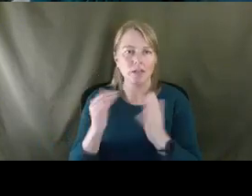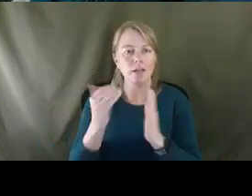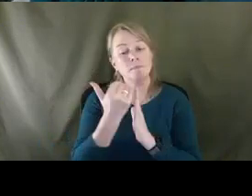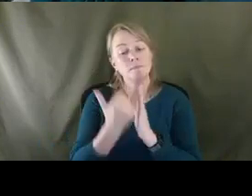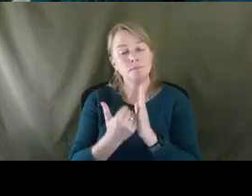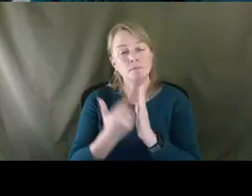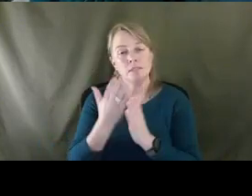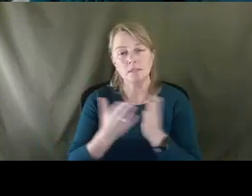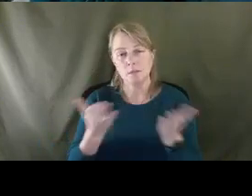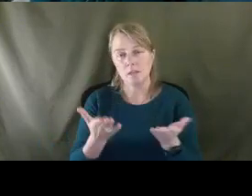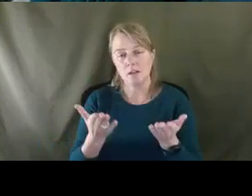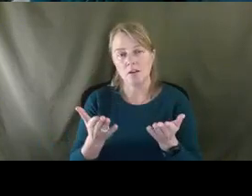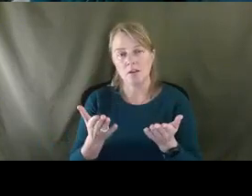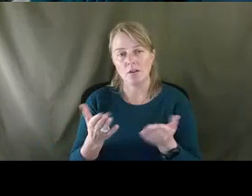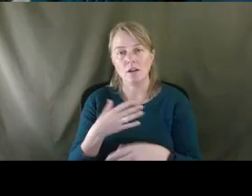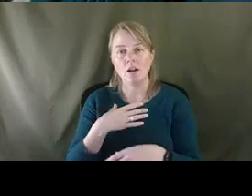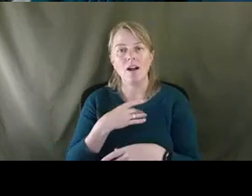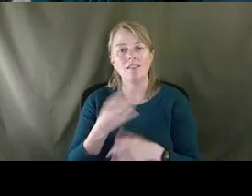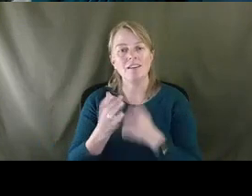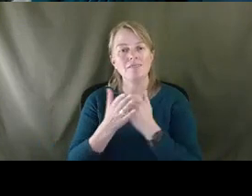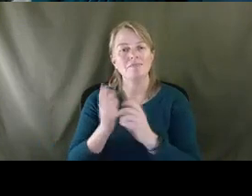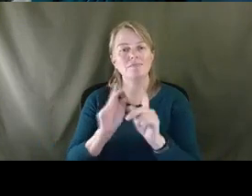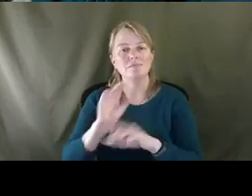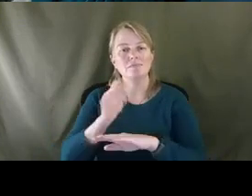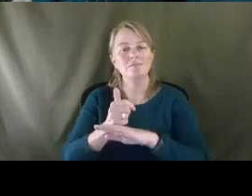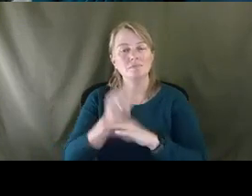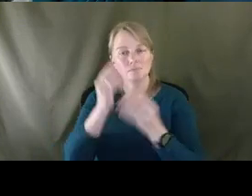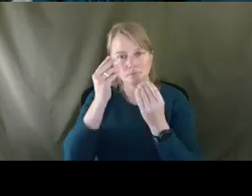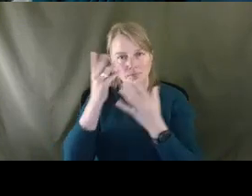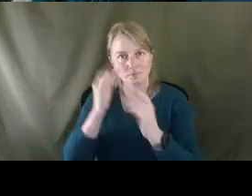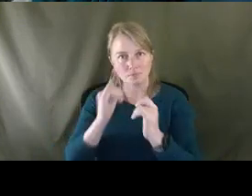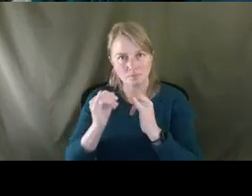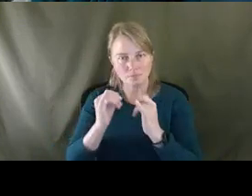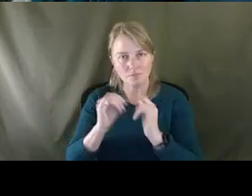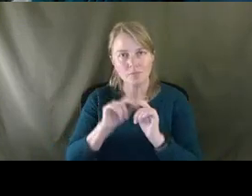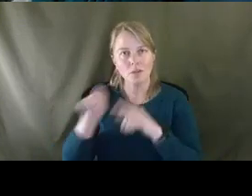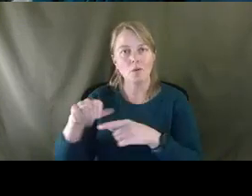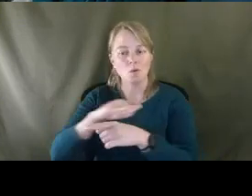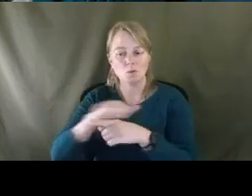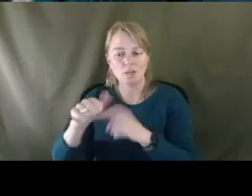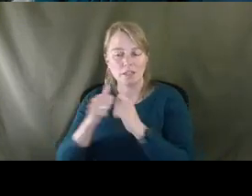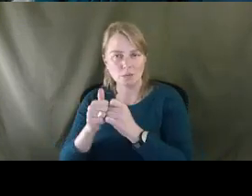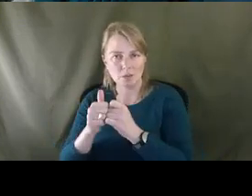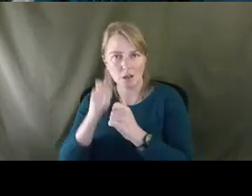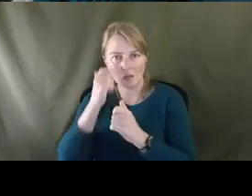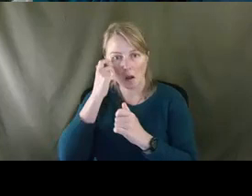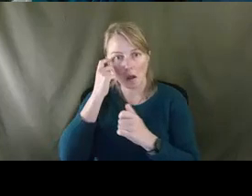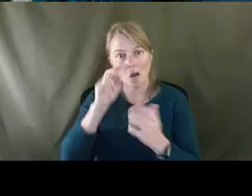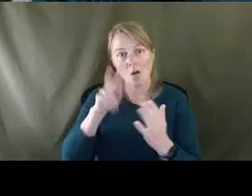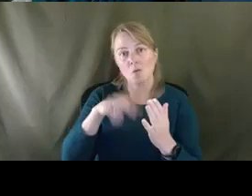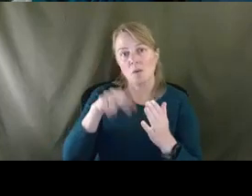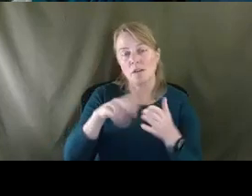here. I love helping folks set up informational interviews, going to trainings together, reading